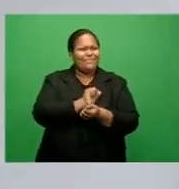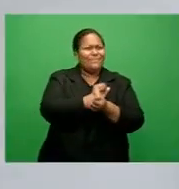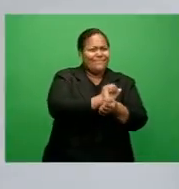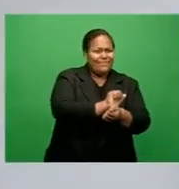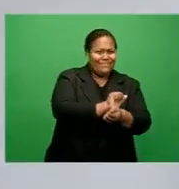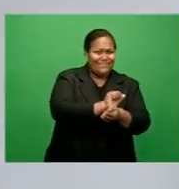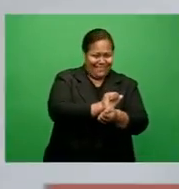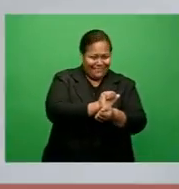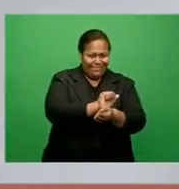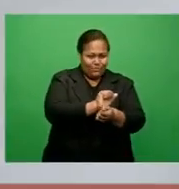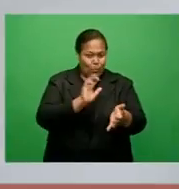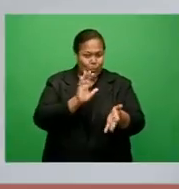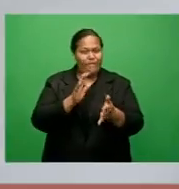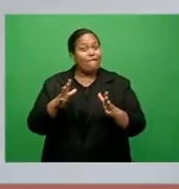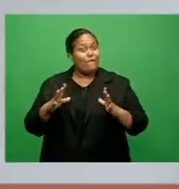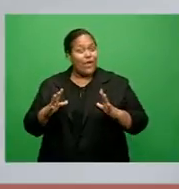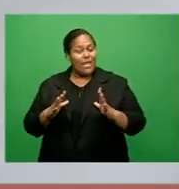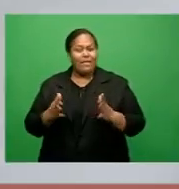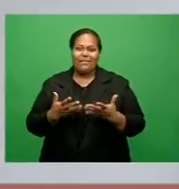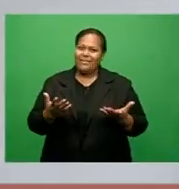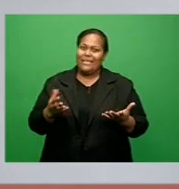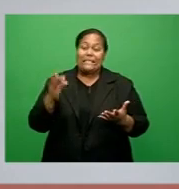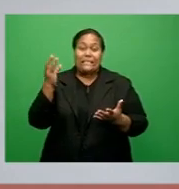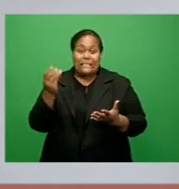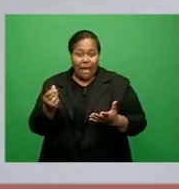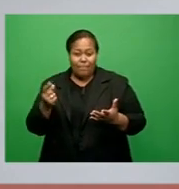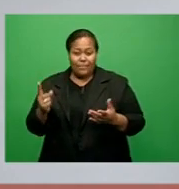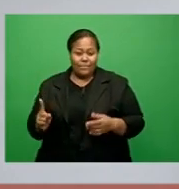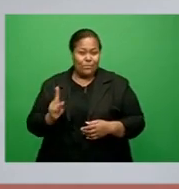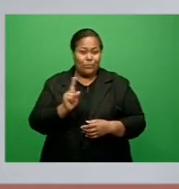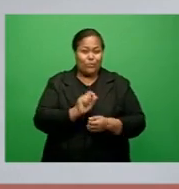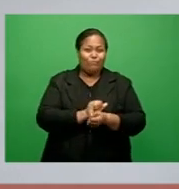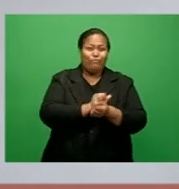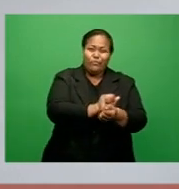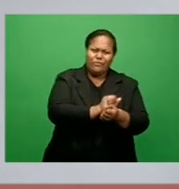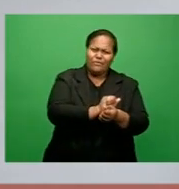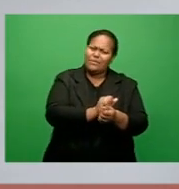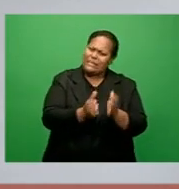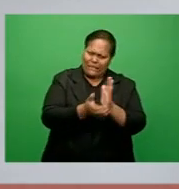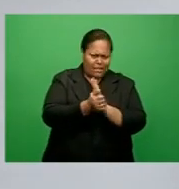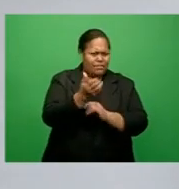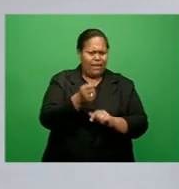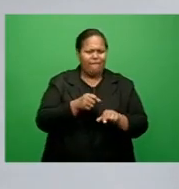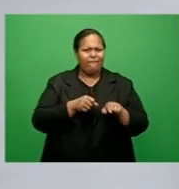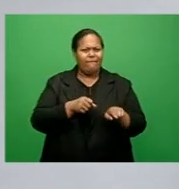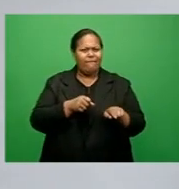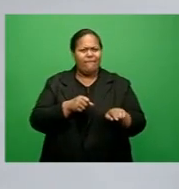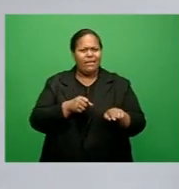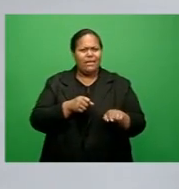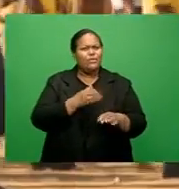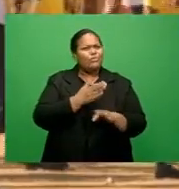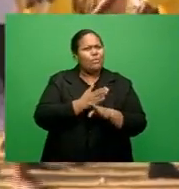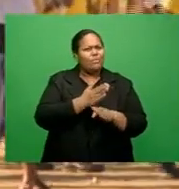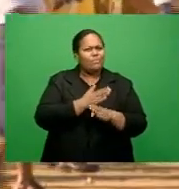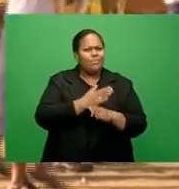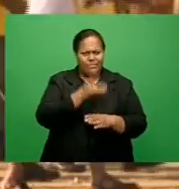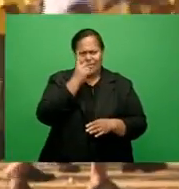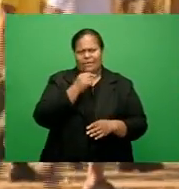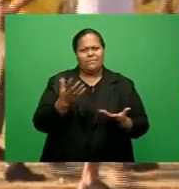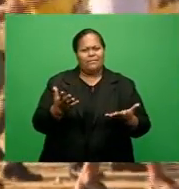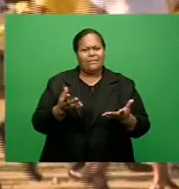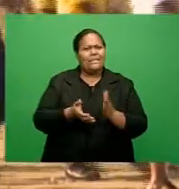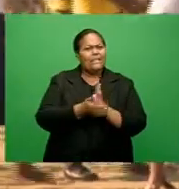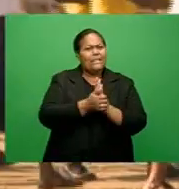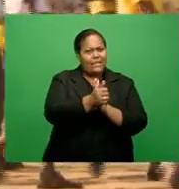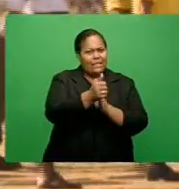offenders, they come into prisons with very useful skills in the job market. All